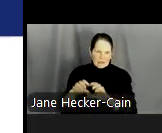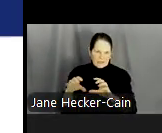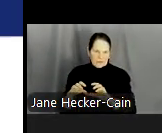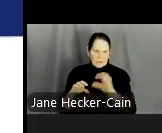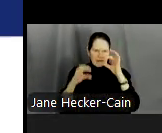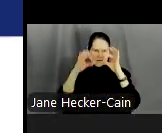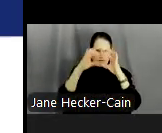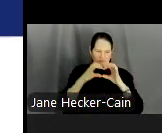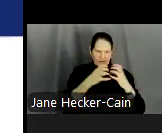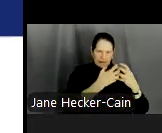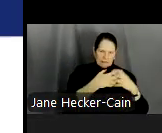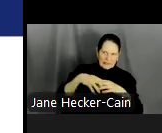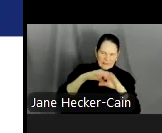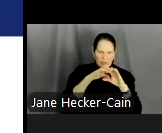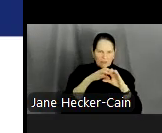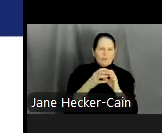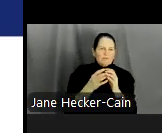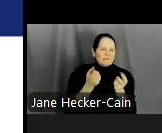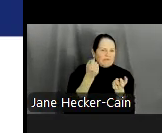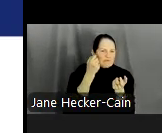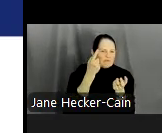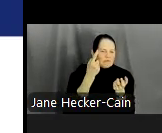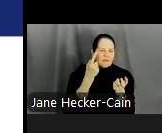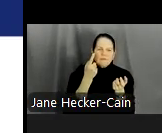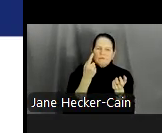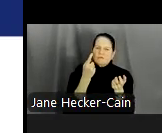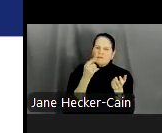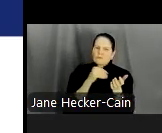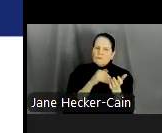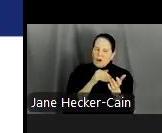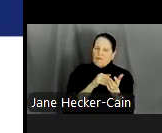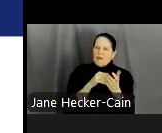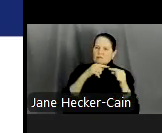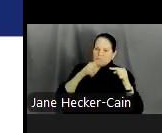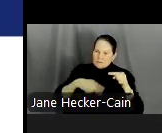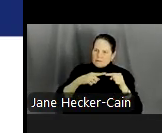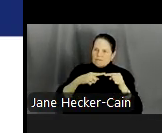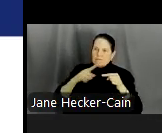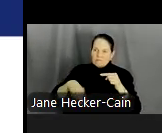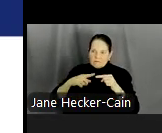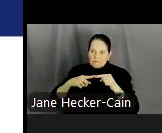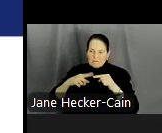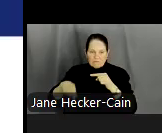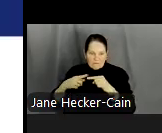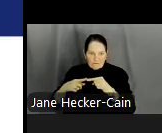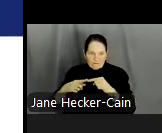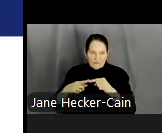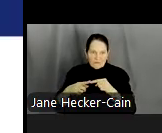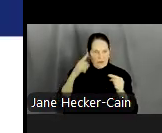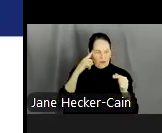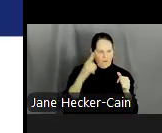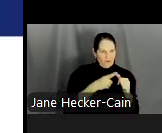gears, understanding that it's often a cyclical process, but we think about defining